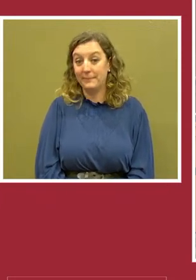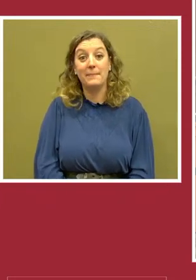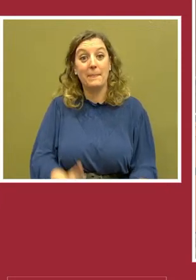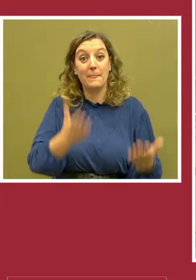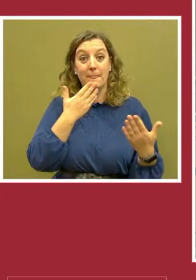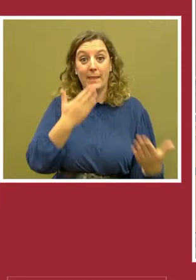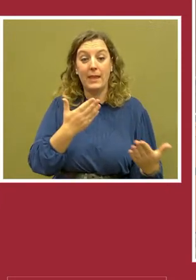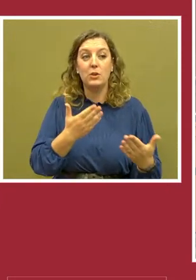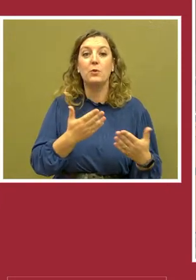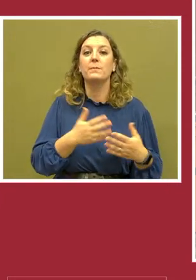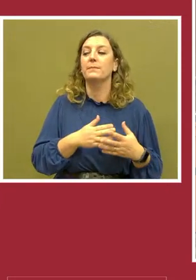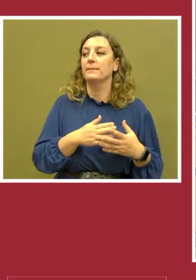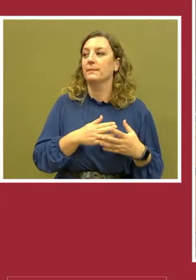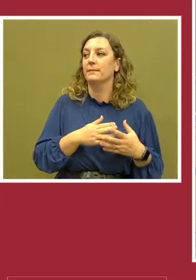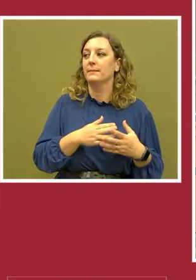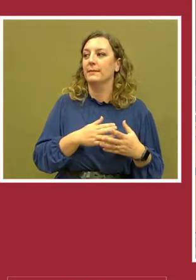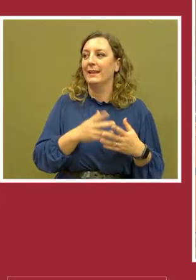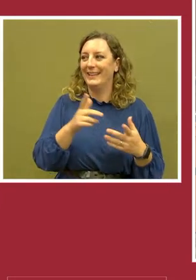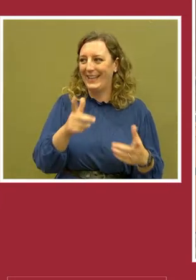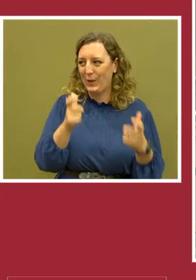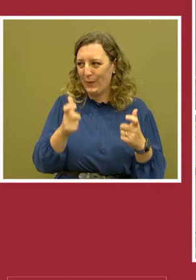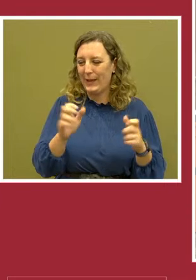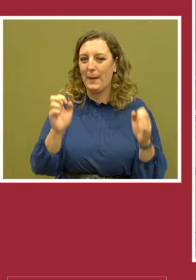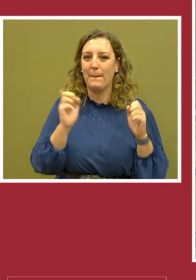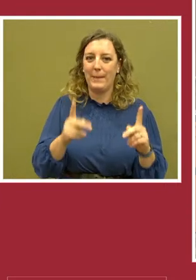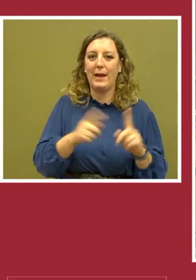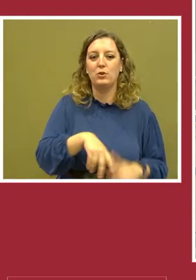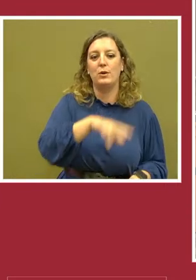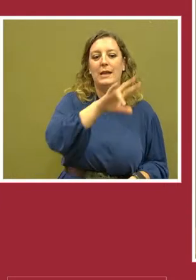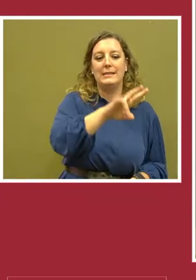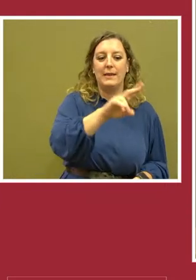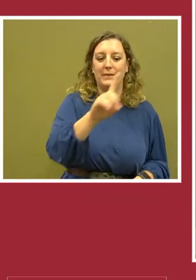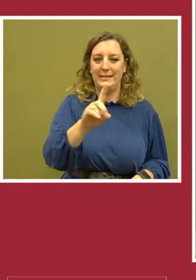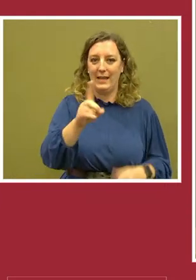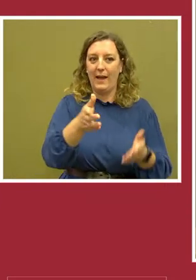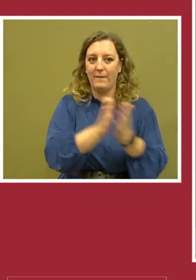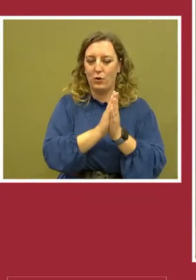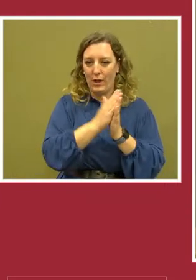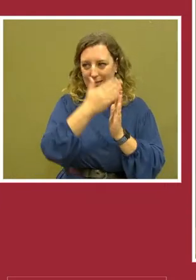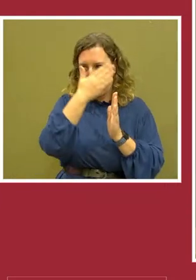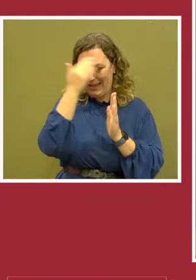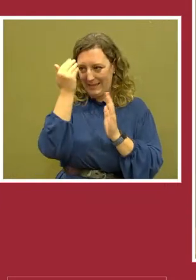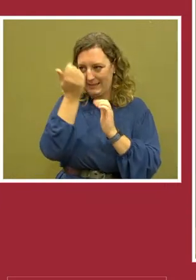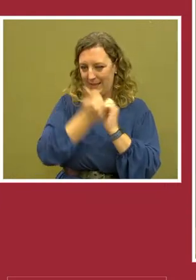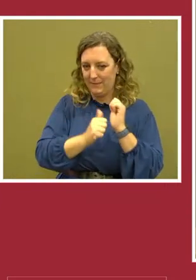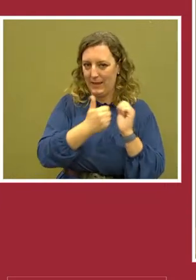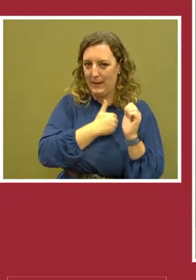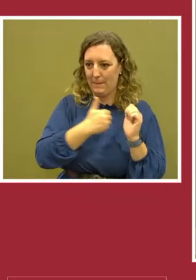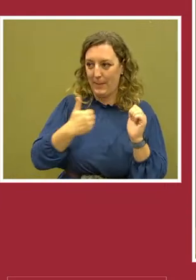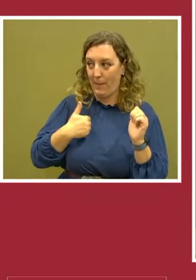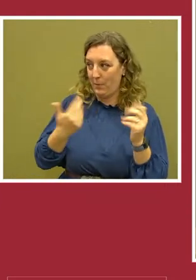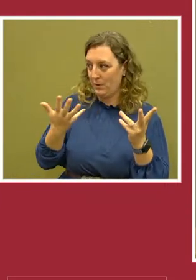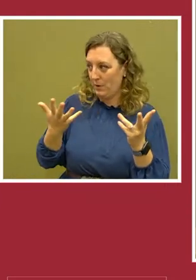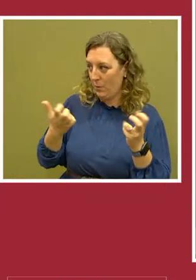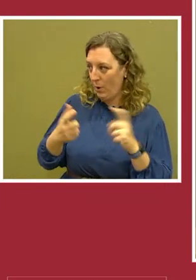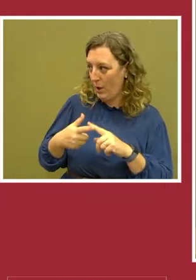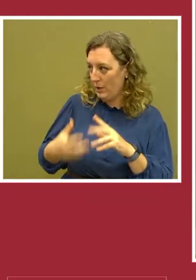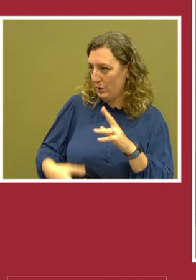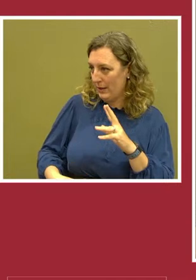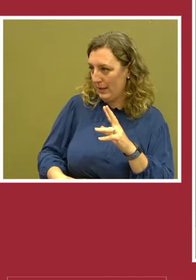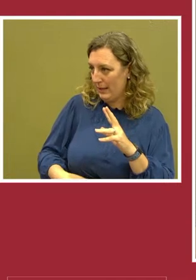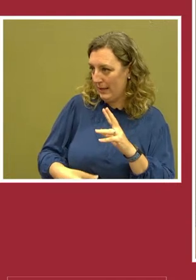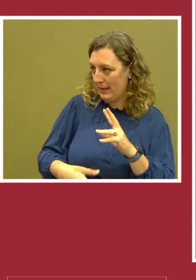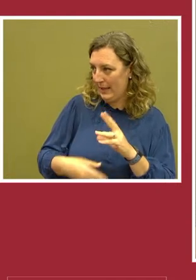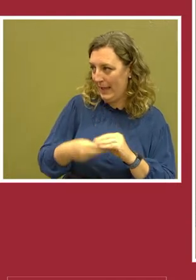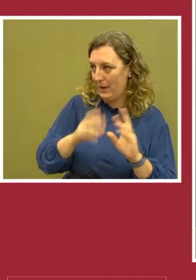Thank you. I'm going to very quickly revert back to 7D because I forgot to ask if any of my fellow board members had anything that they needed or wanted